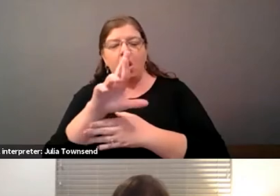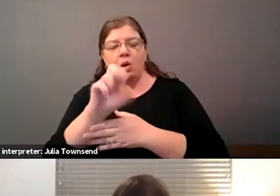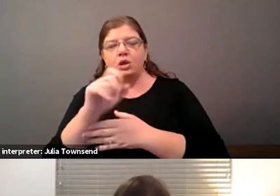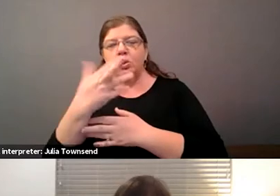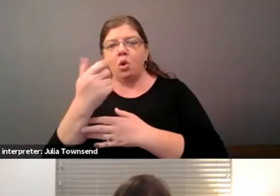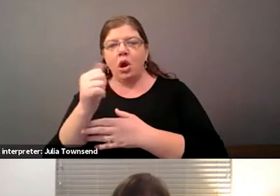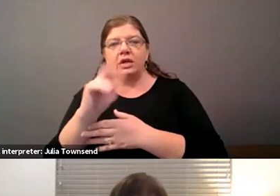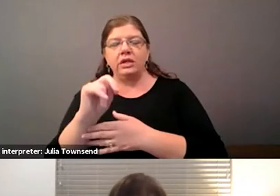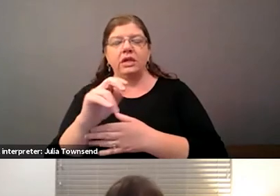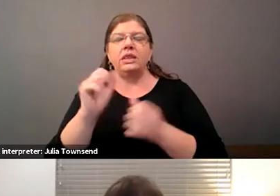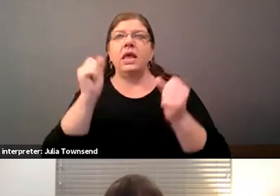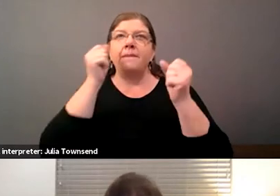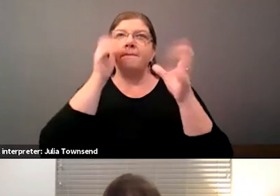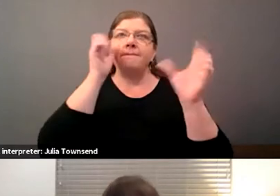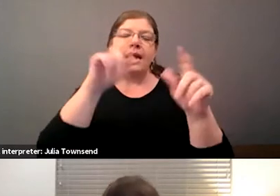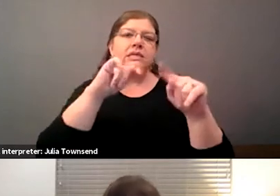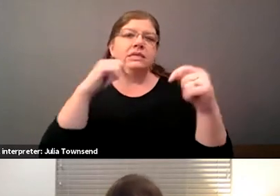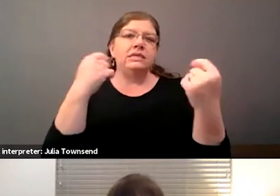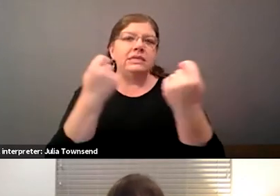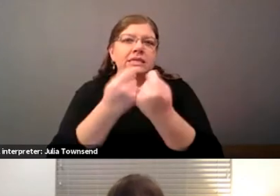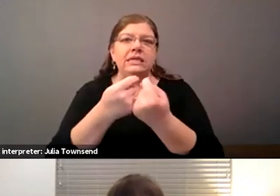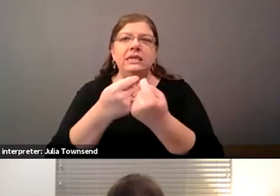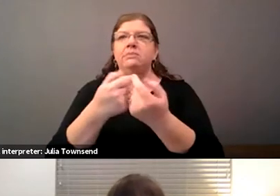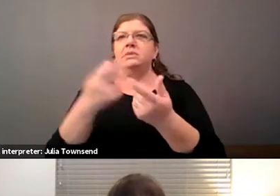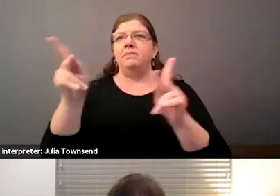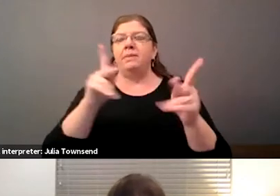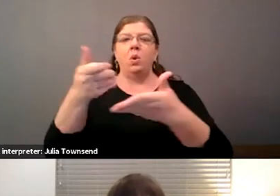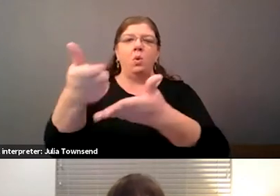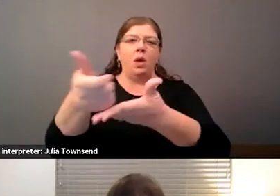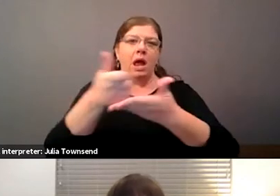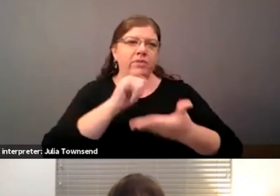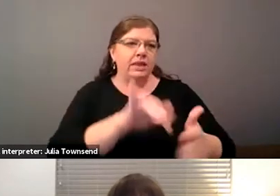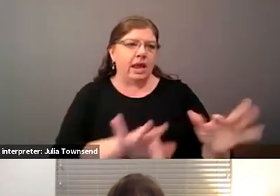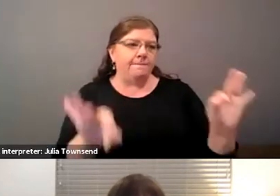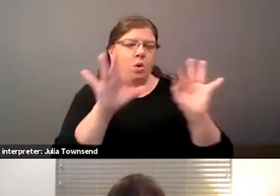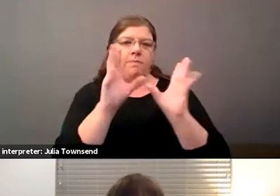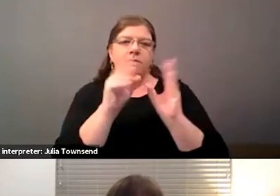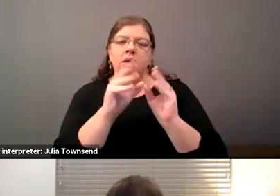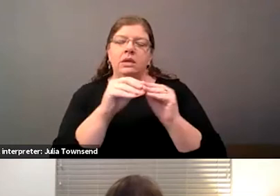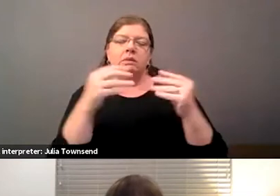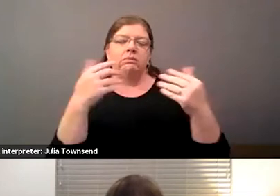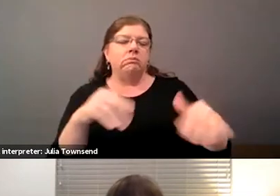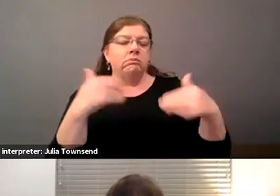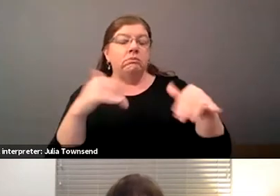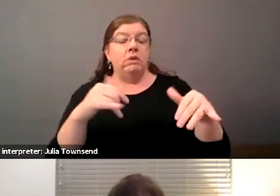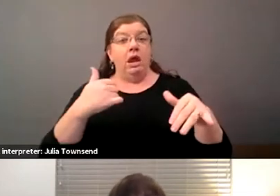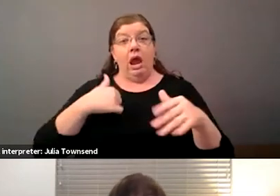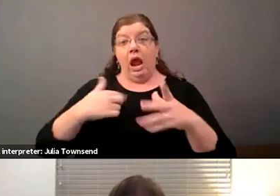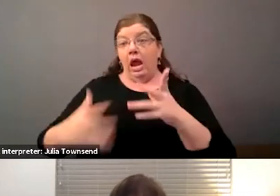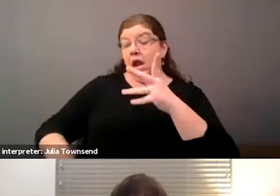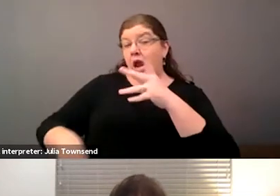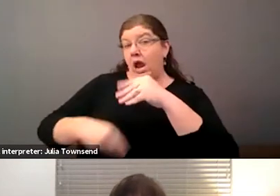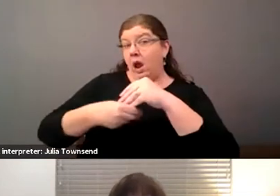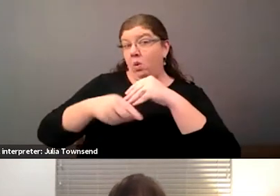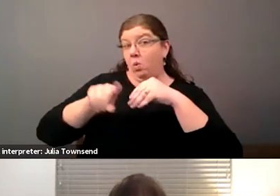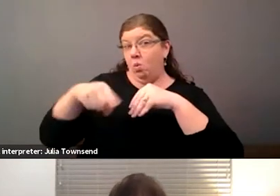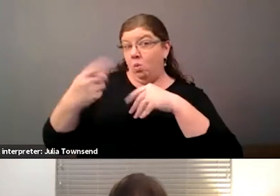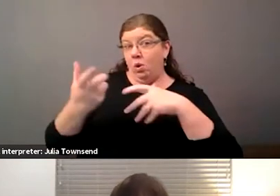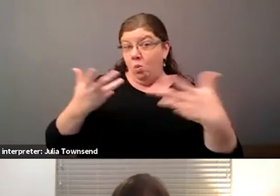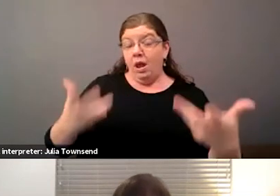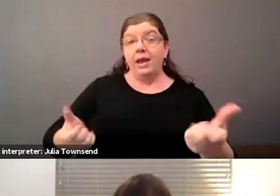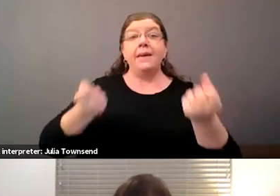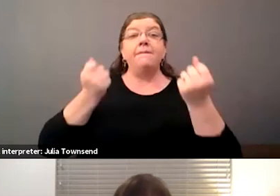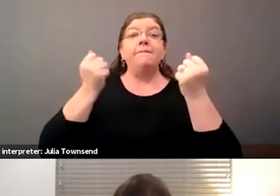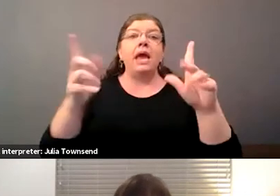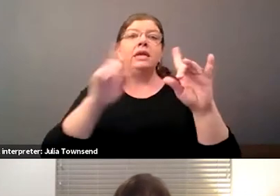teammates and colleagues and guests who contributed to this important meeting i can only add that i think many districts